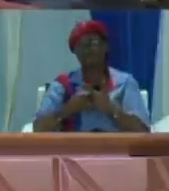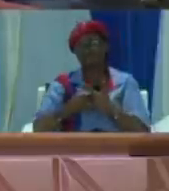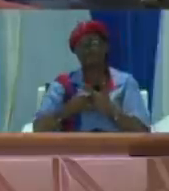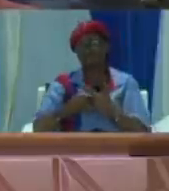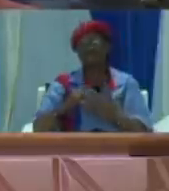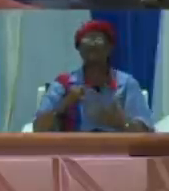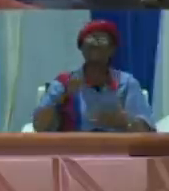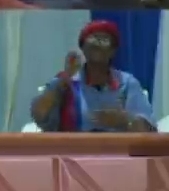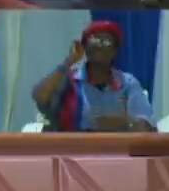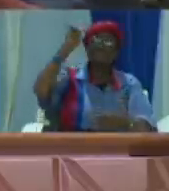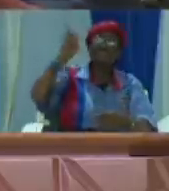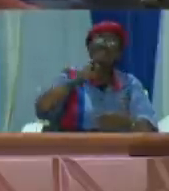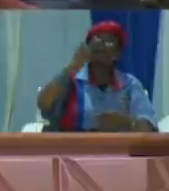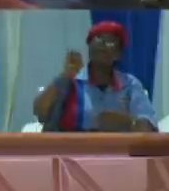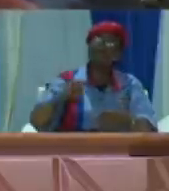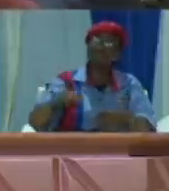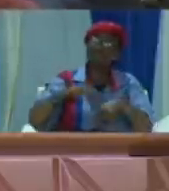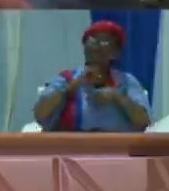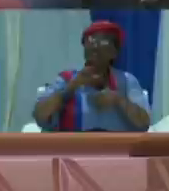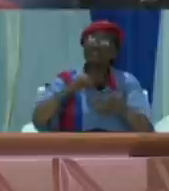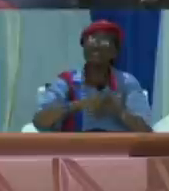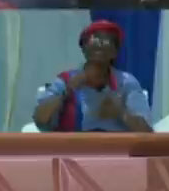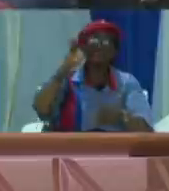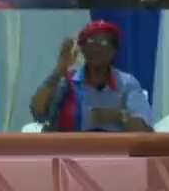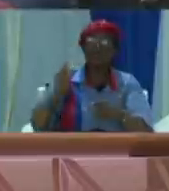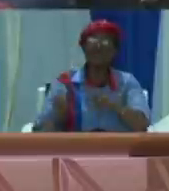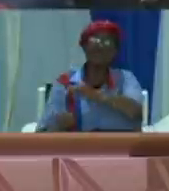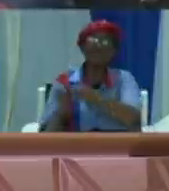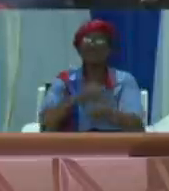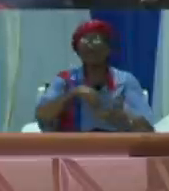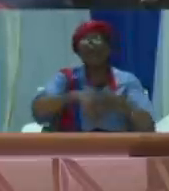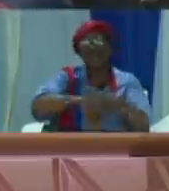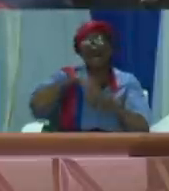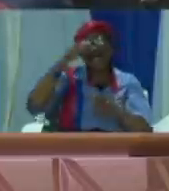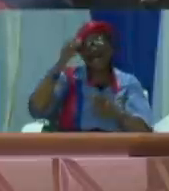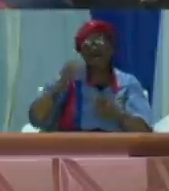going to turn out bigger and better than you think.